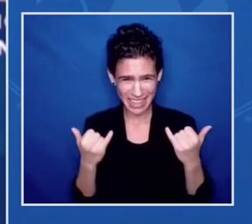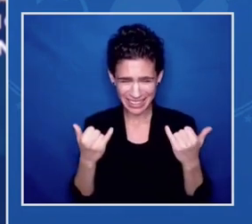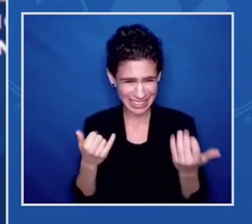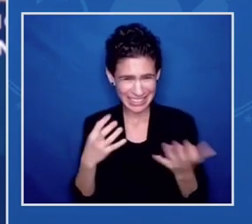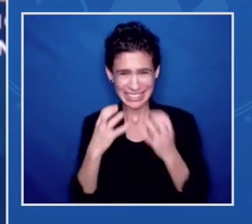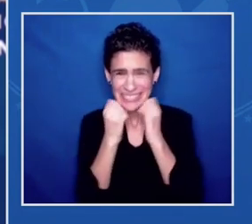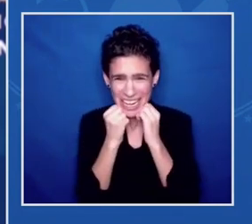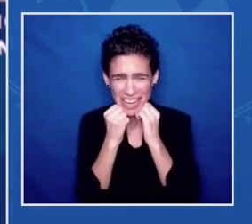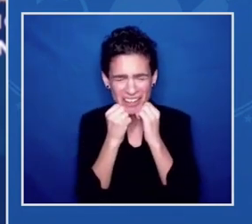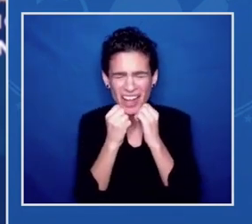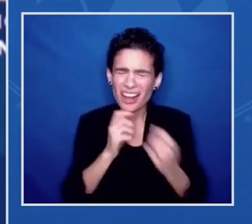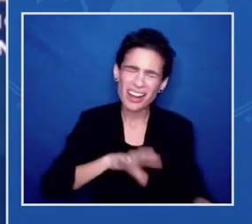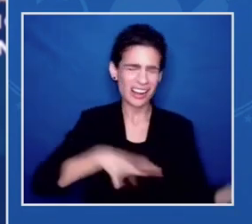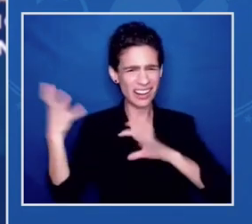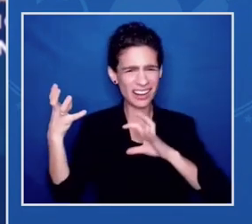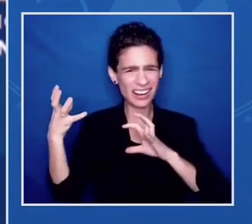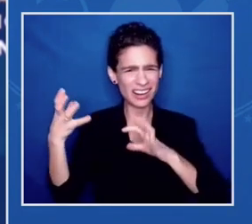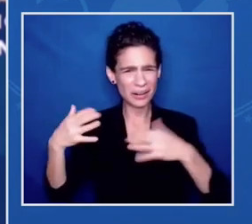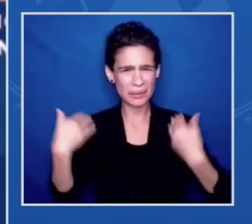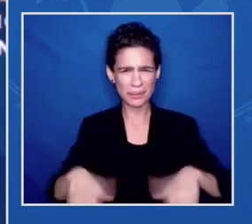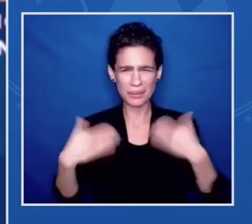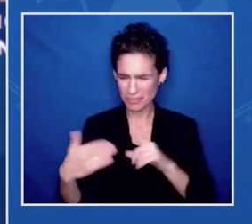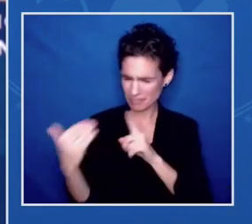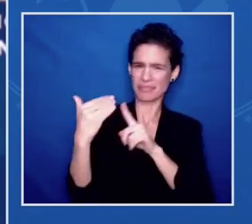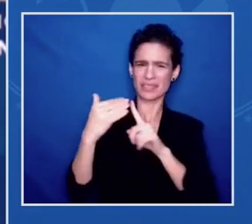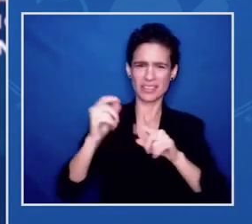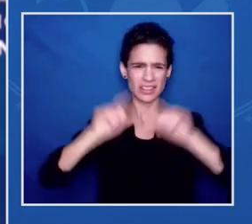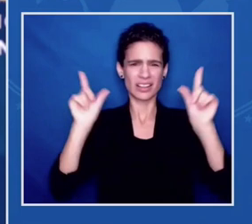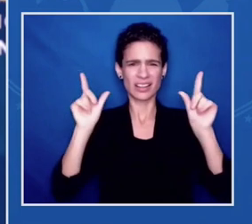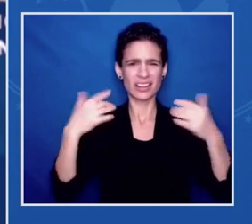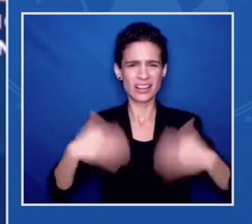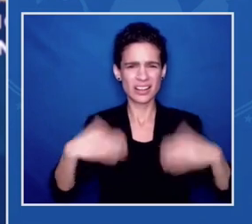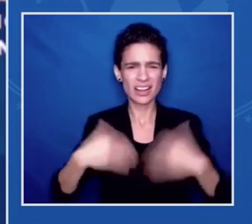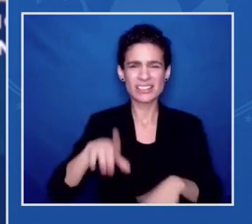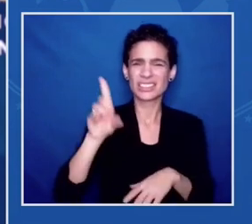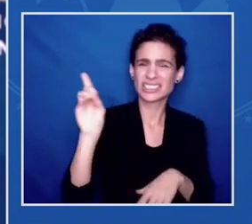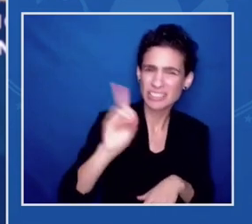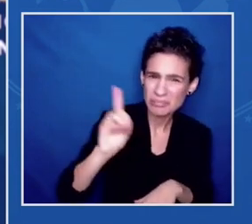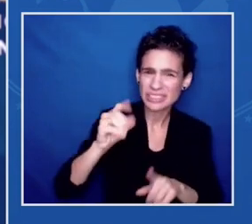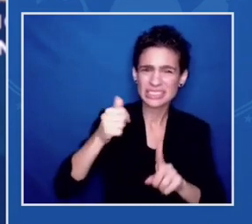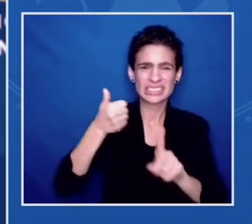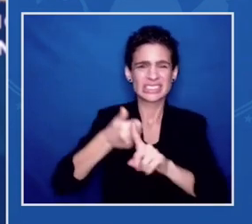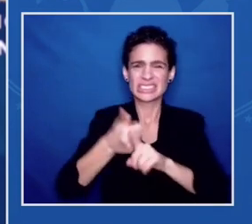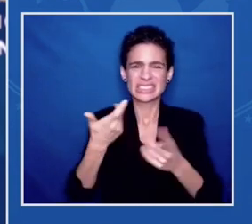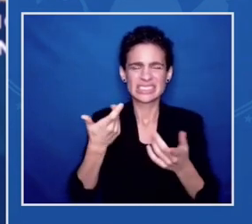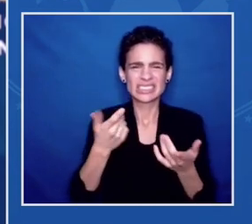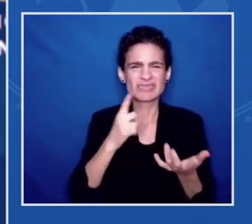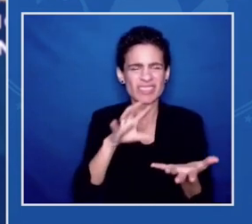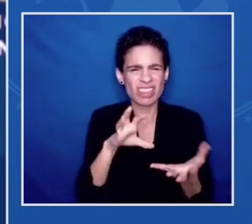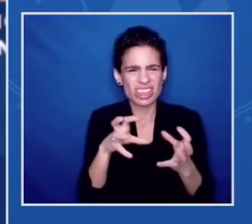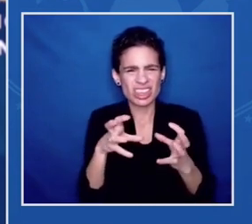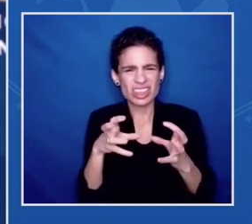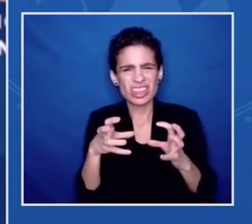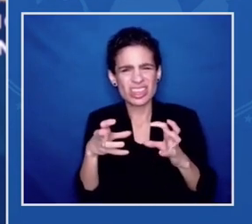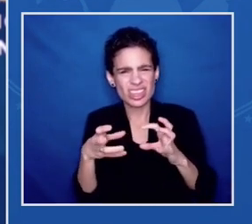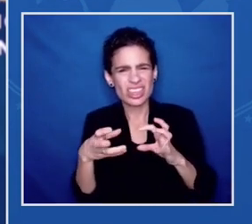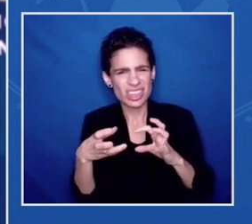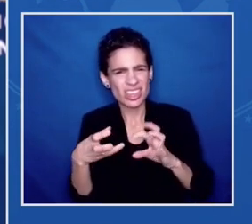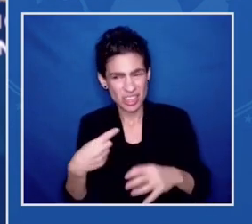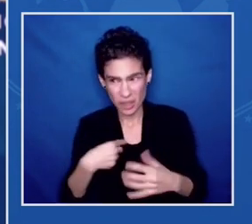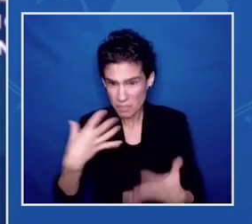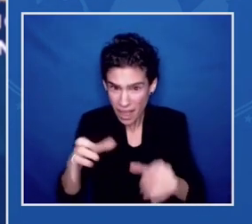But today's a reminder, a painful one, that democracy is fragile. And